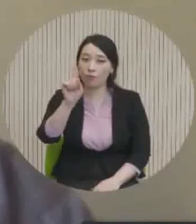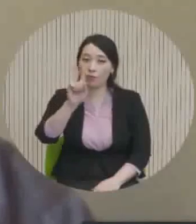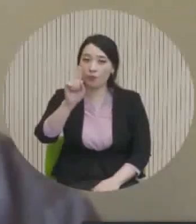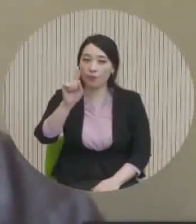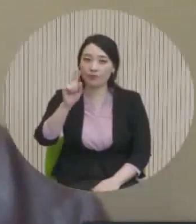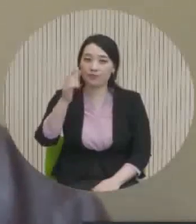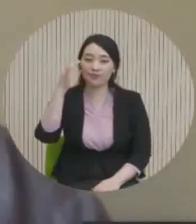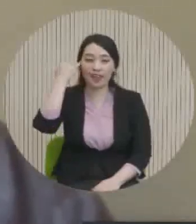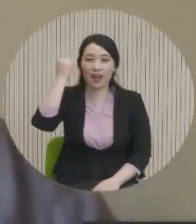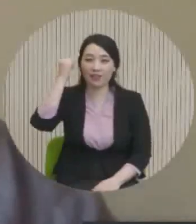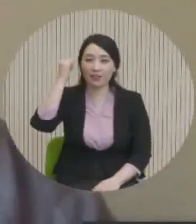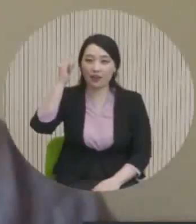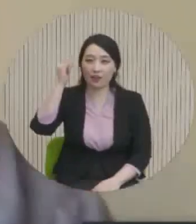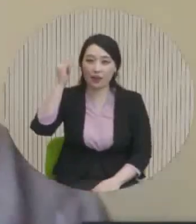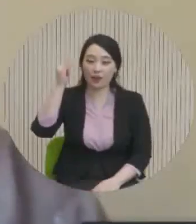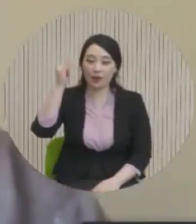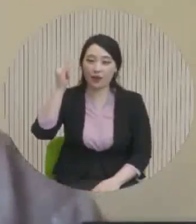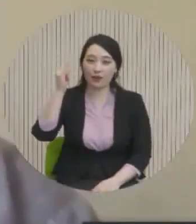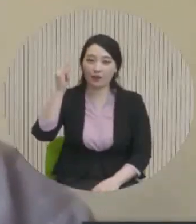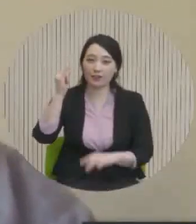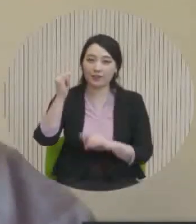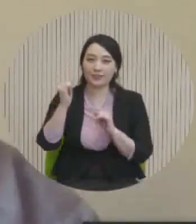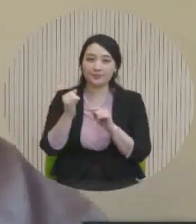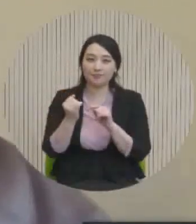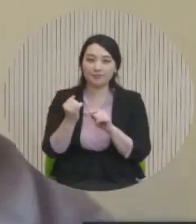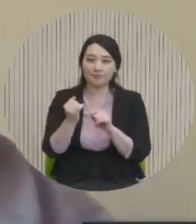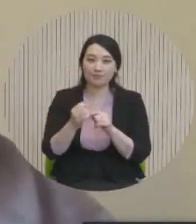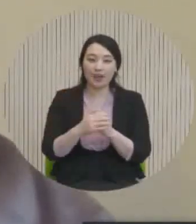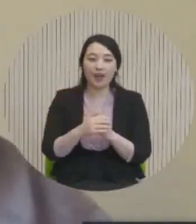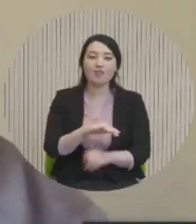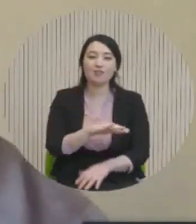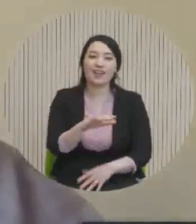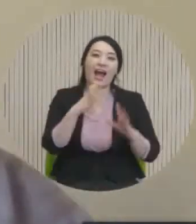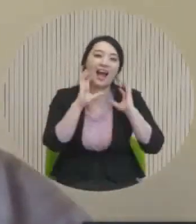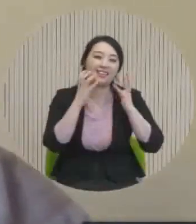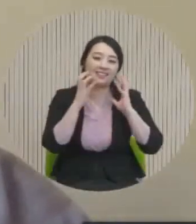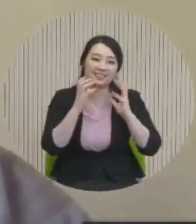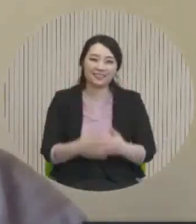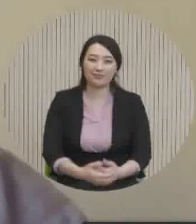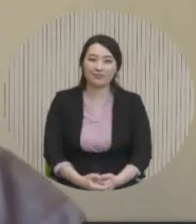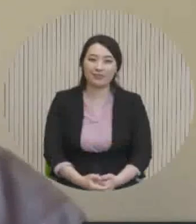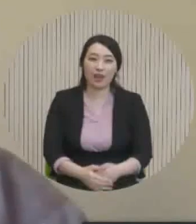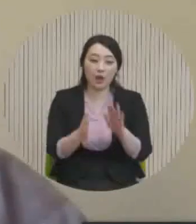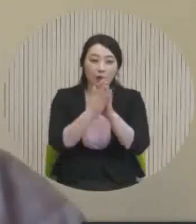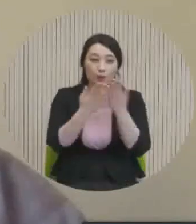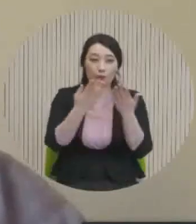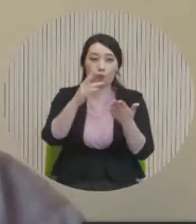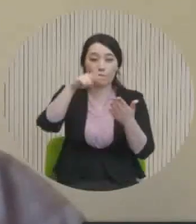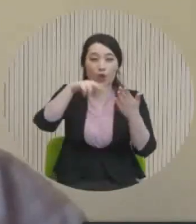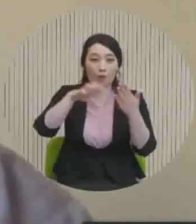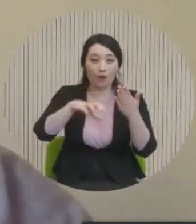we in our children and young adults team, we have 13 librarians. I heard that question. Thank you.